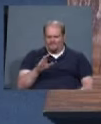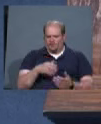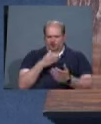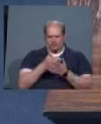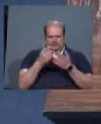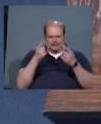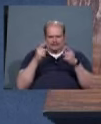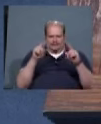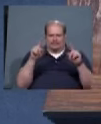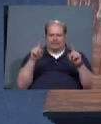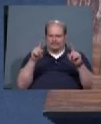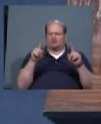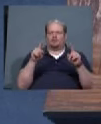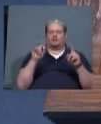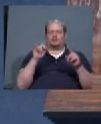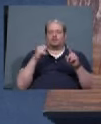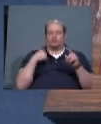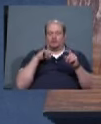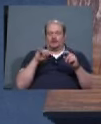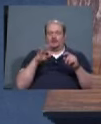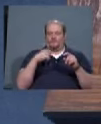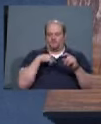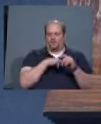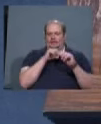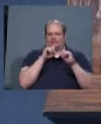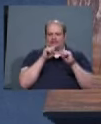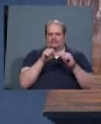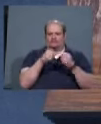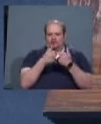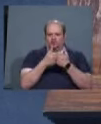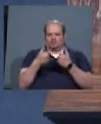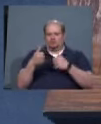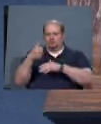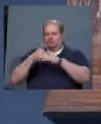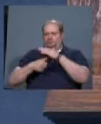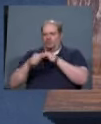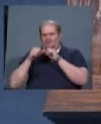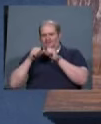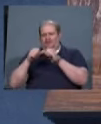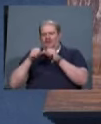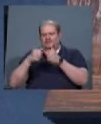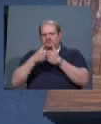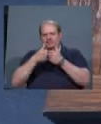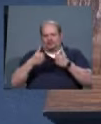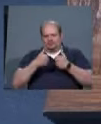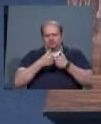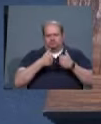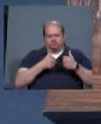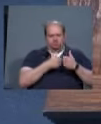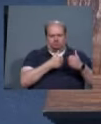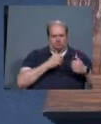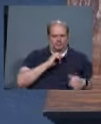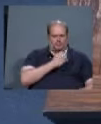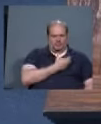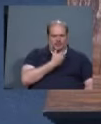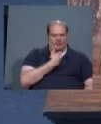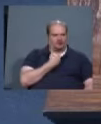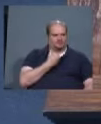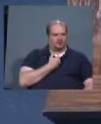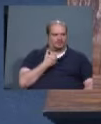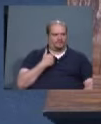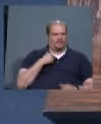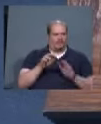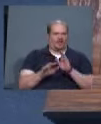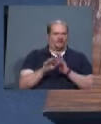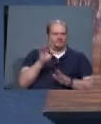we need to be if we continue to be a part of constantly pulling ourselves apart. And I